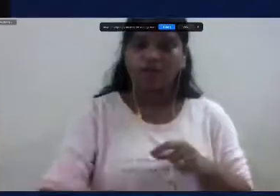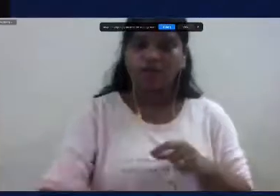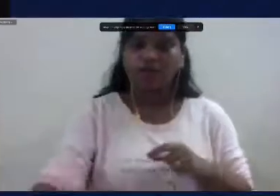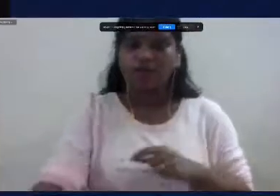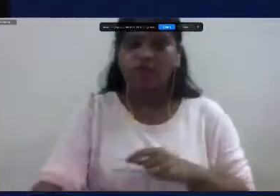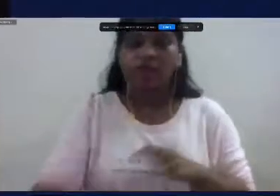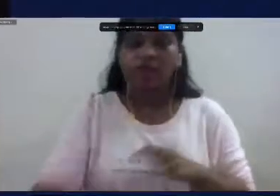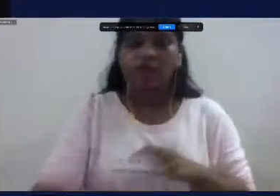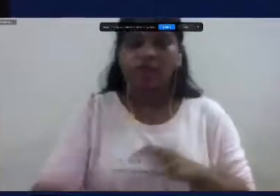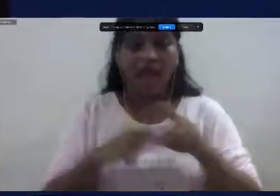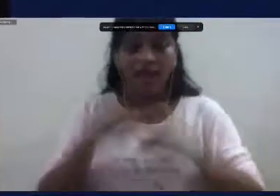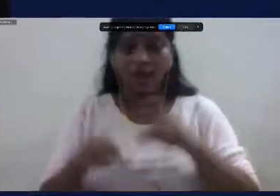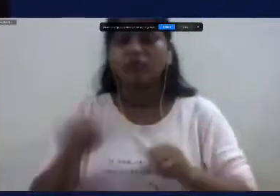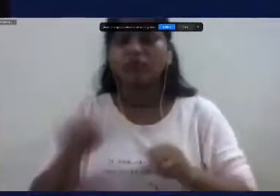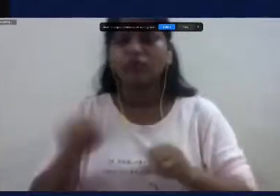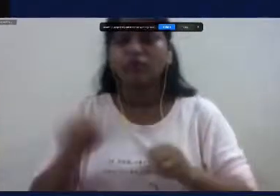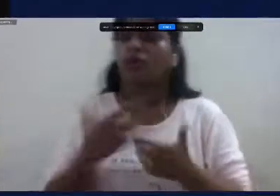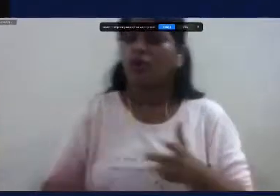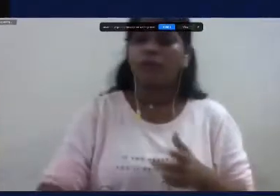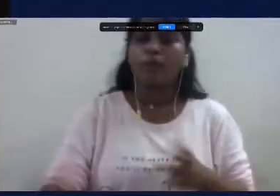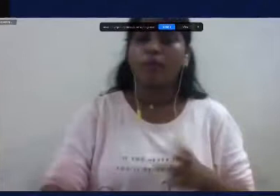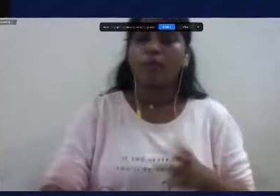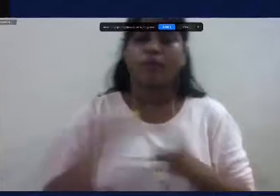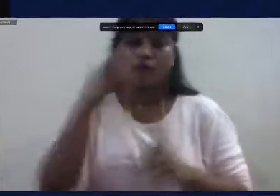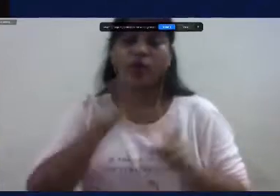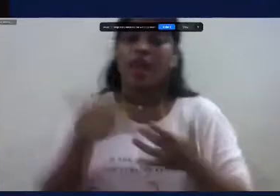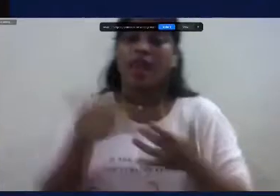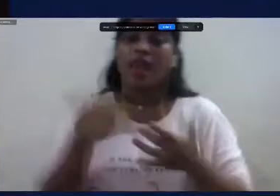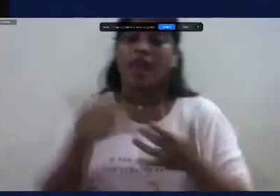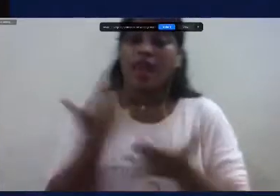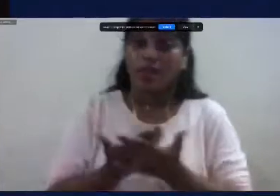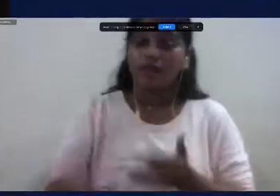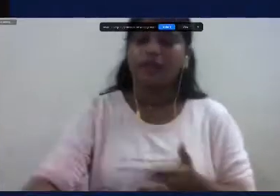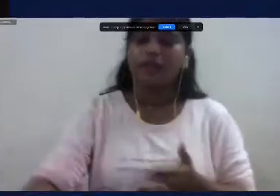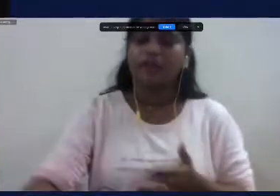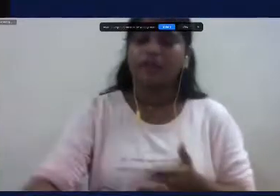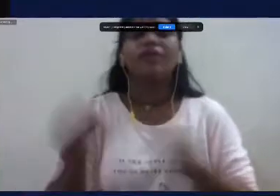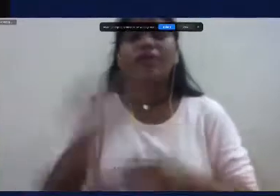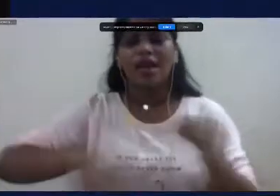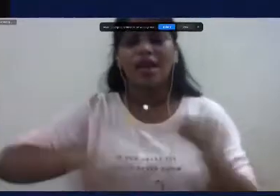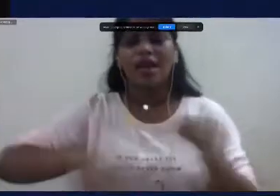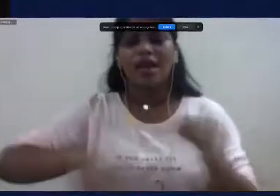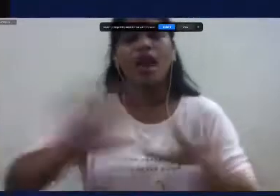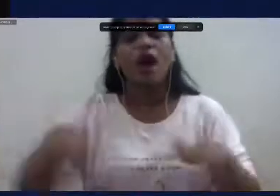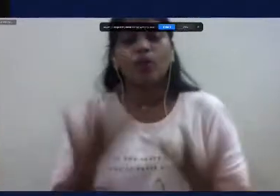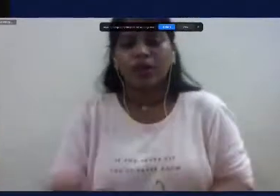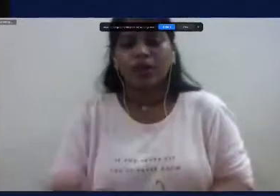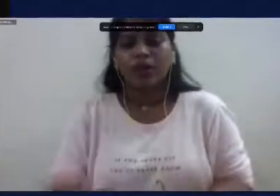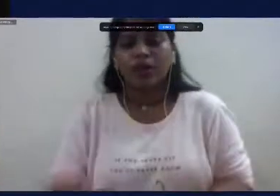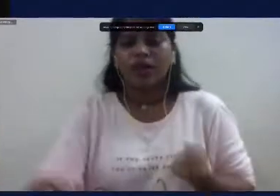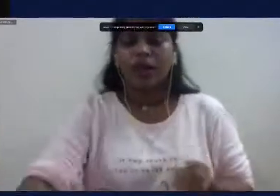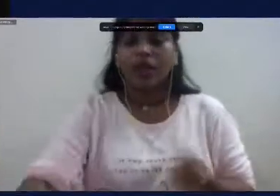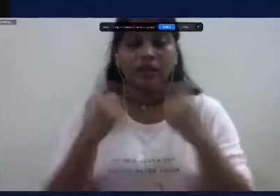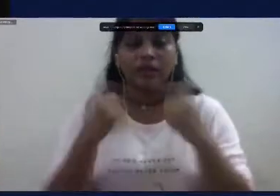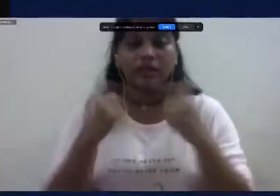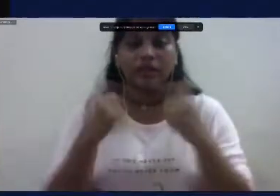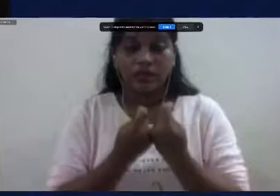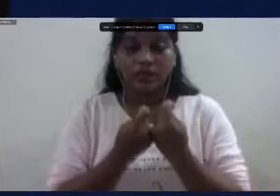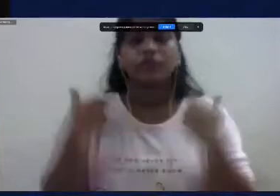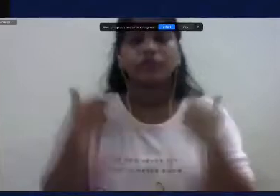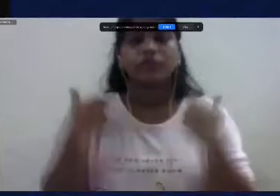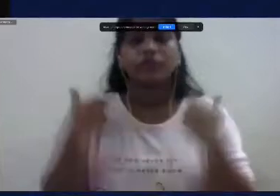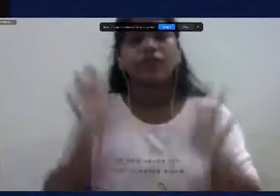enterprise. Of course, it is not for profit, but you can apply it in several areas. How do you take these teams along, which